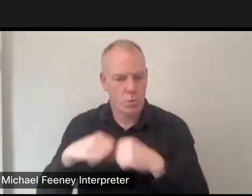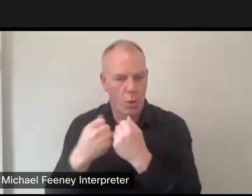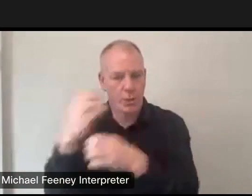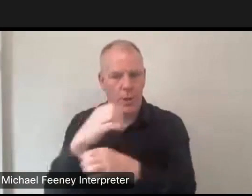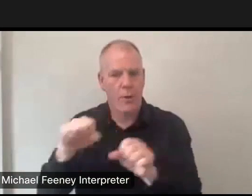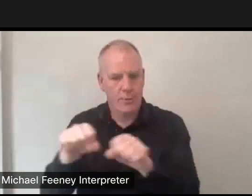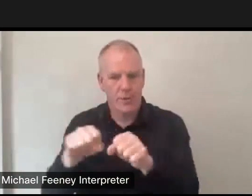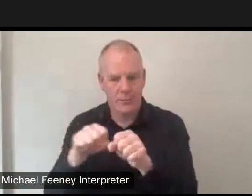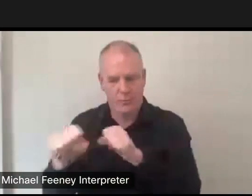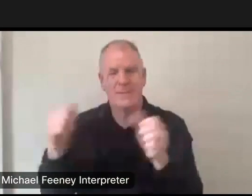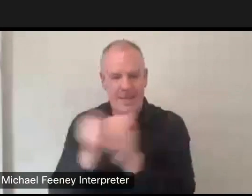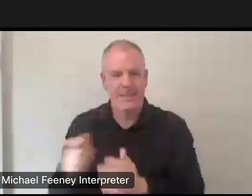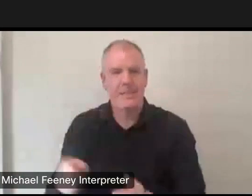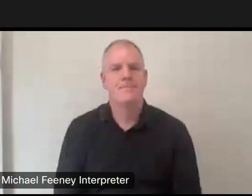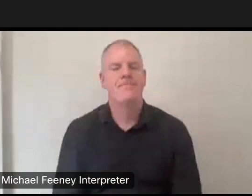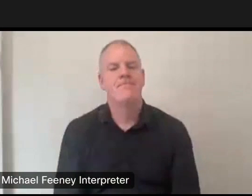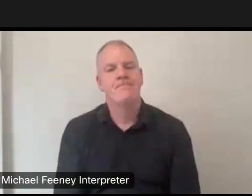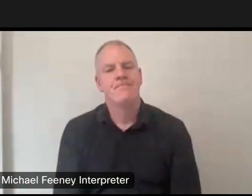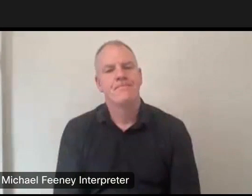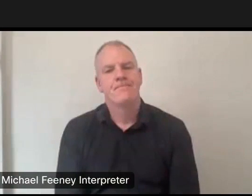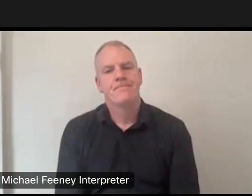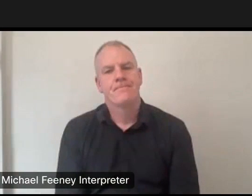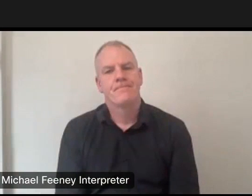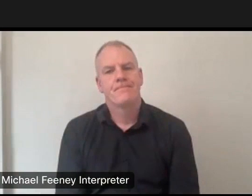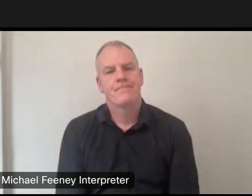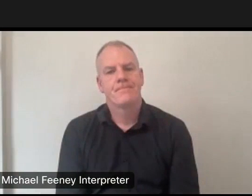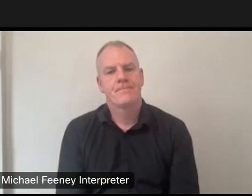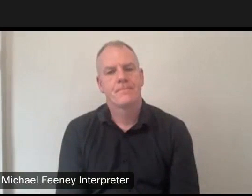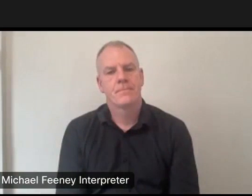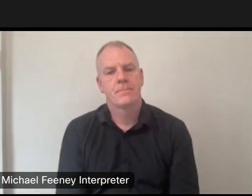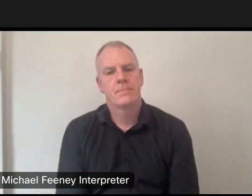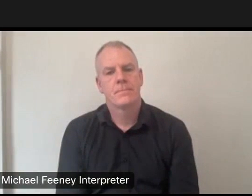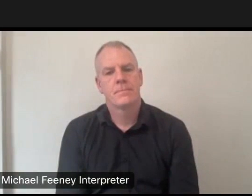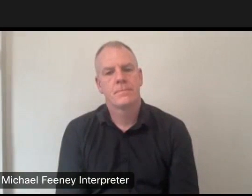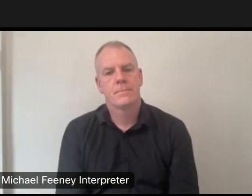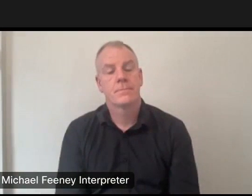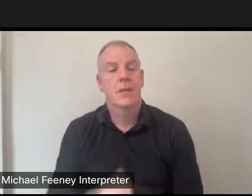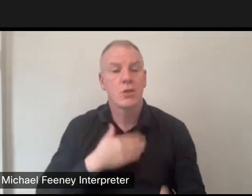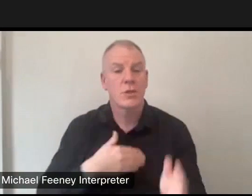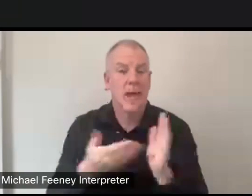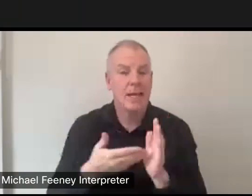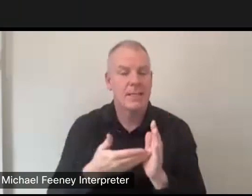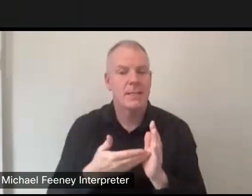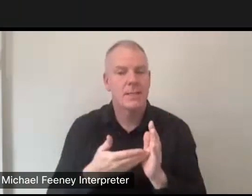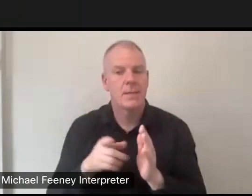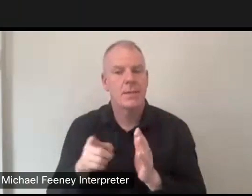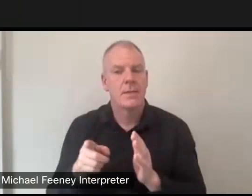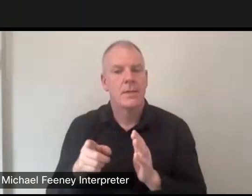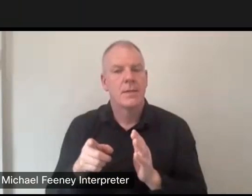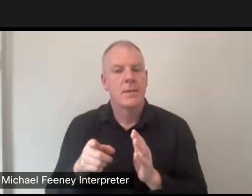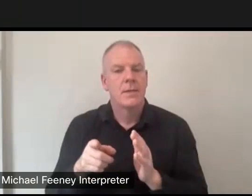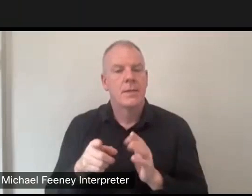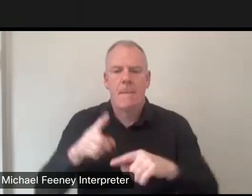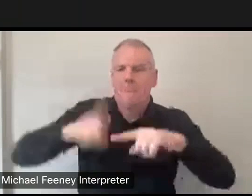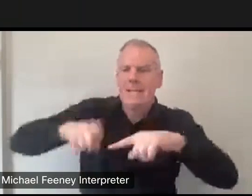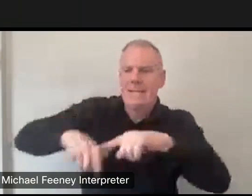public. Great, thank you. Can I just add to some of the question there? The